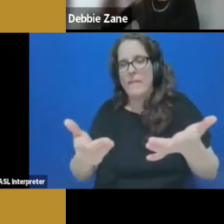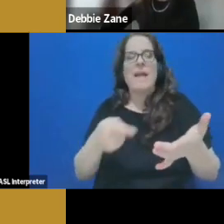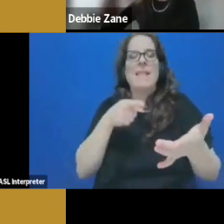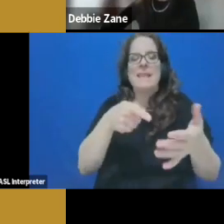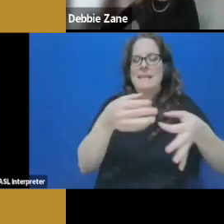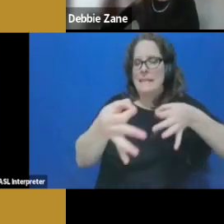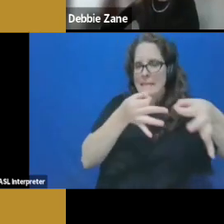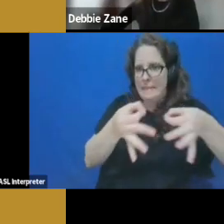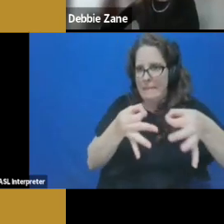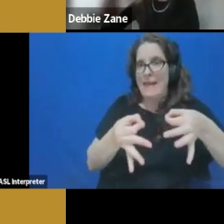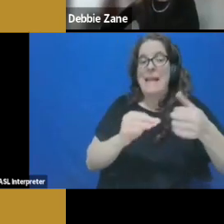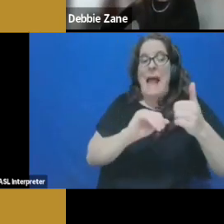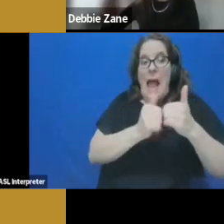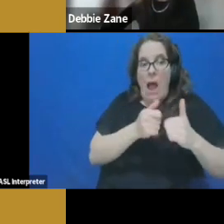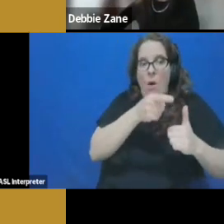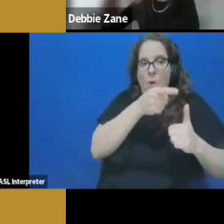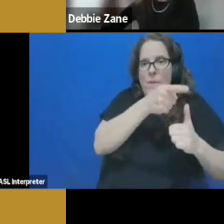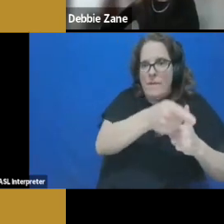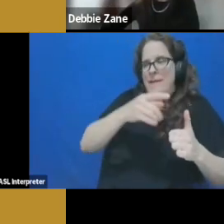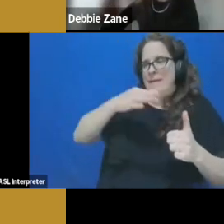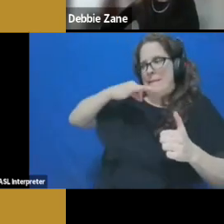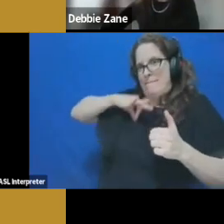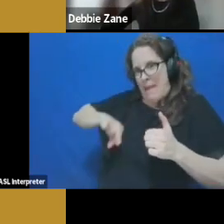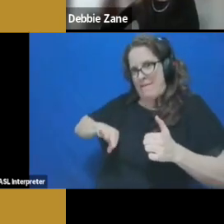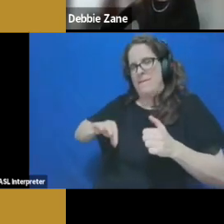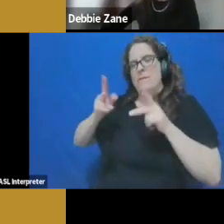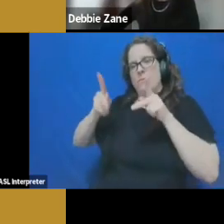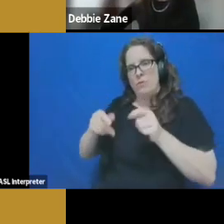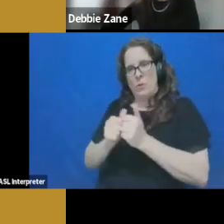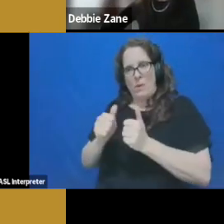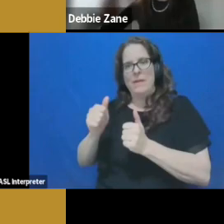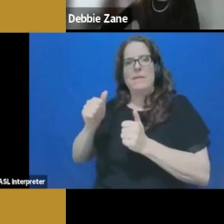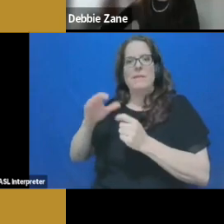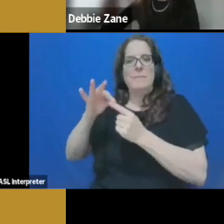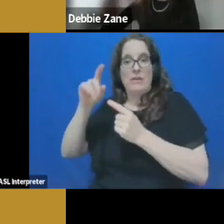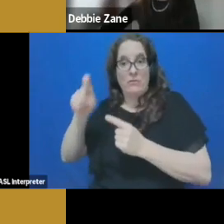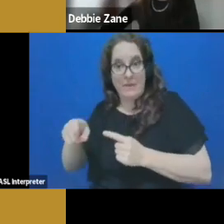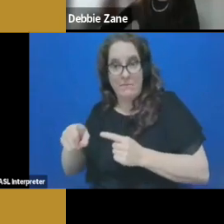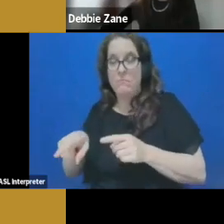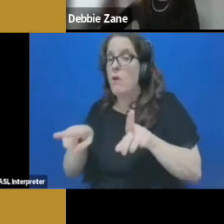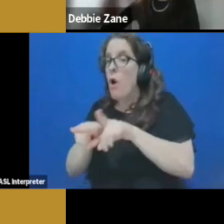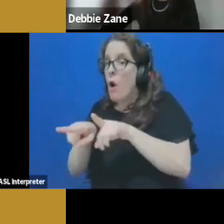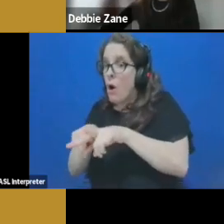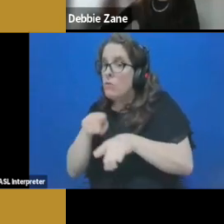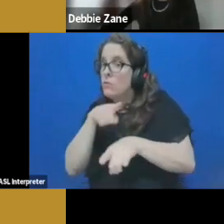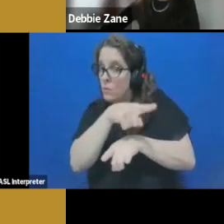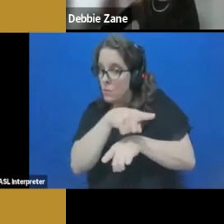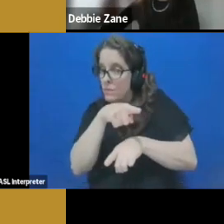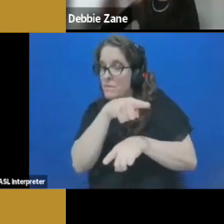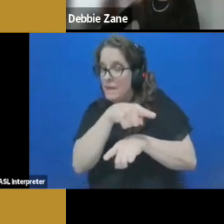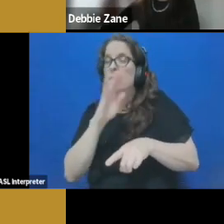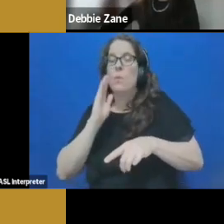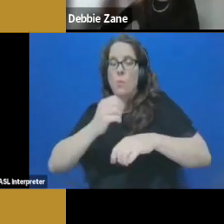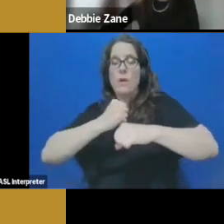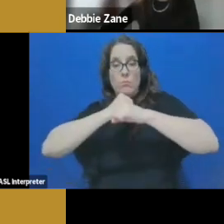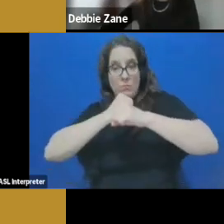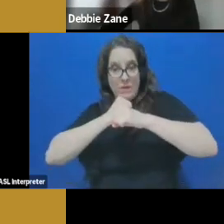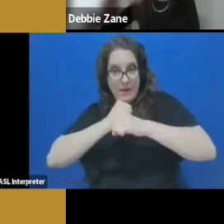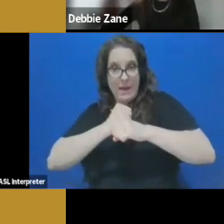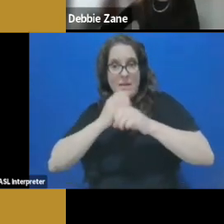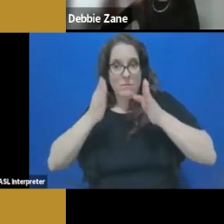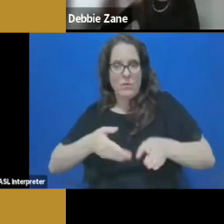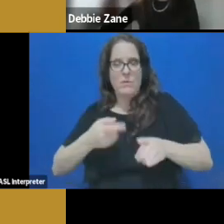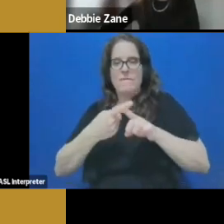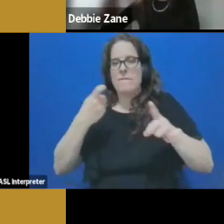provides protection from adverse legal action or creditors. And since trust assets are titled in the